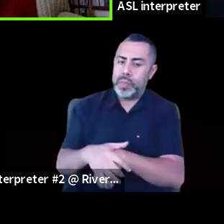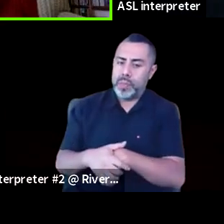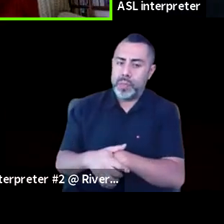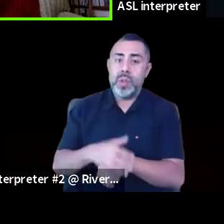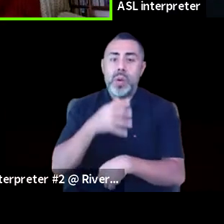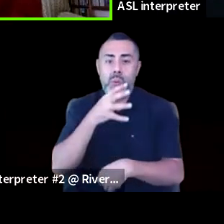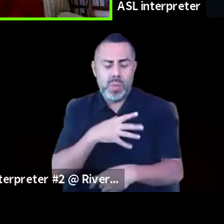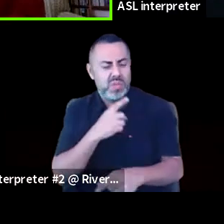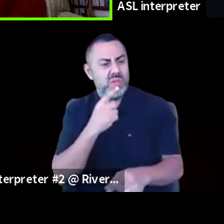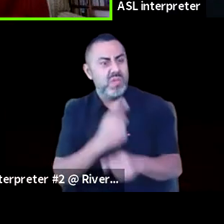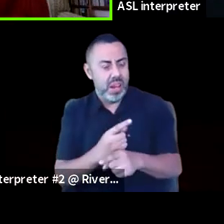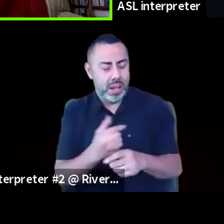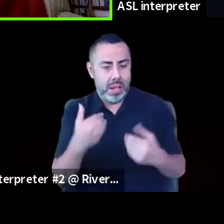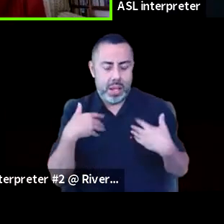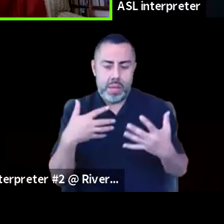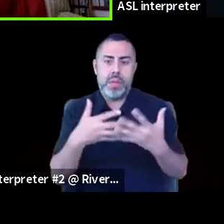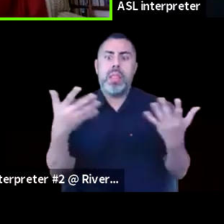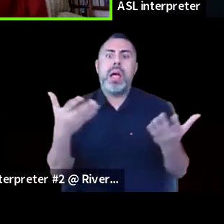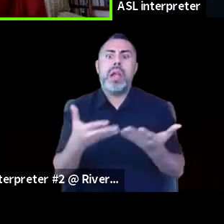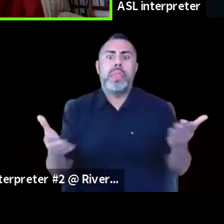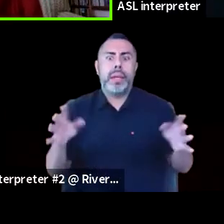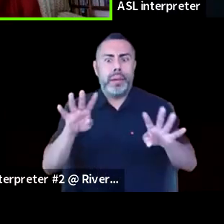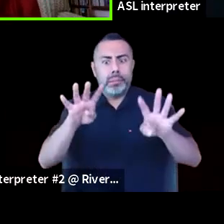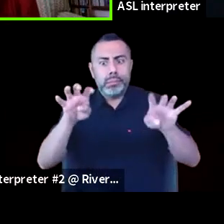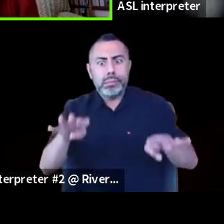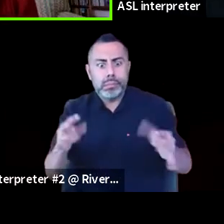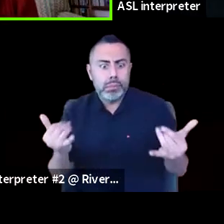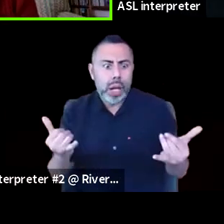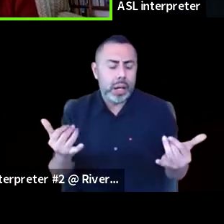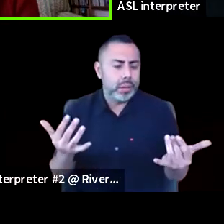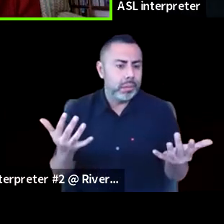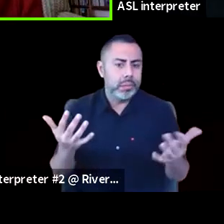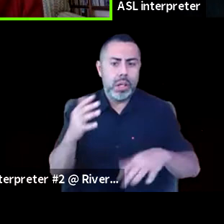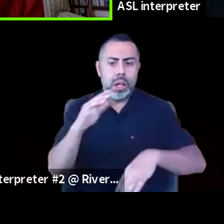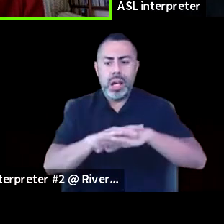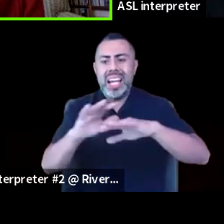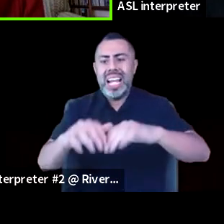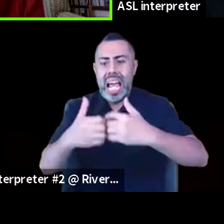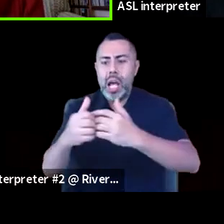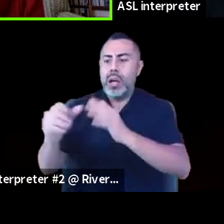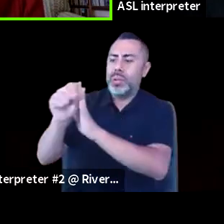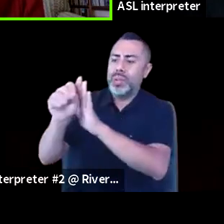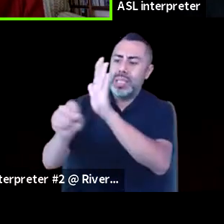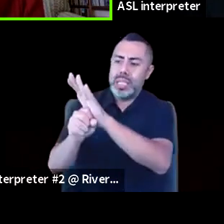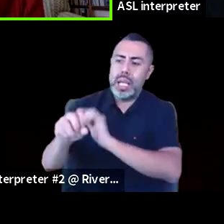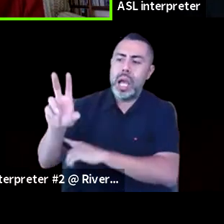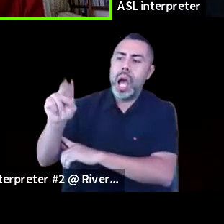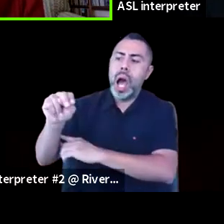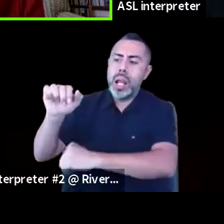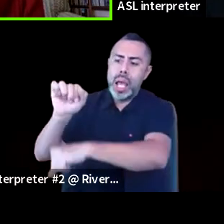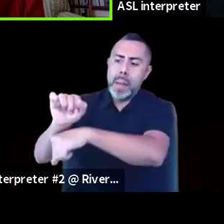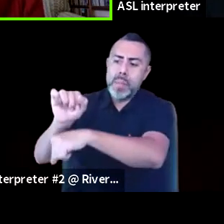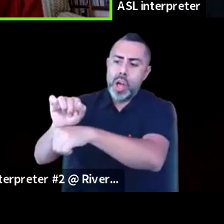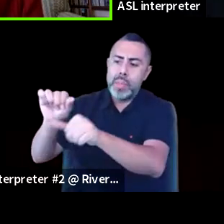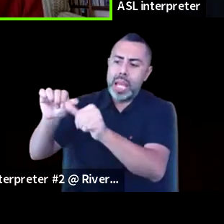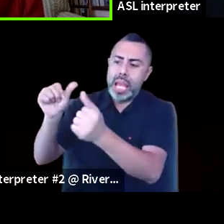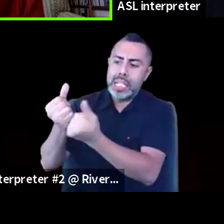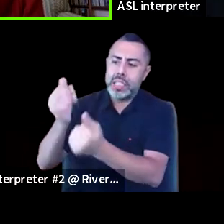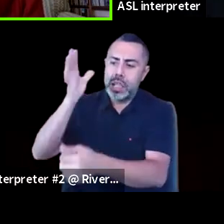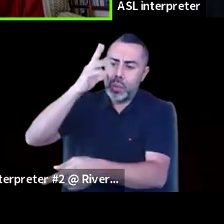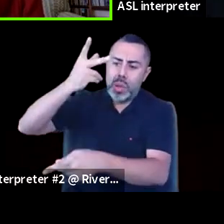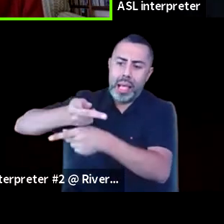in the air about how the state unemployment agencies will